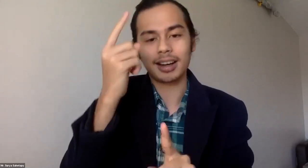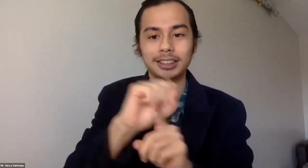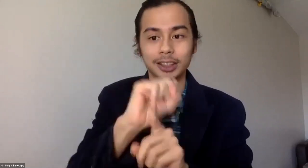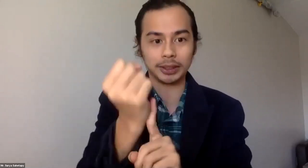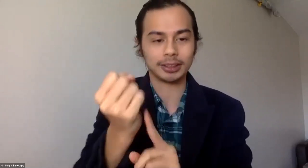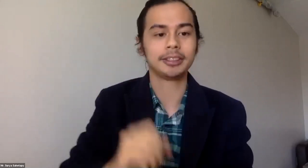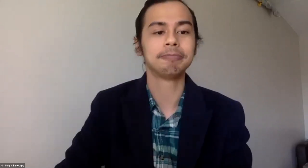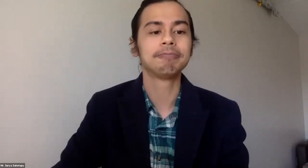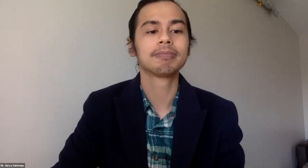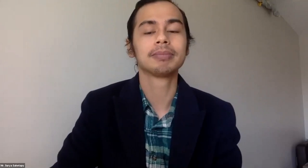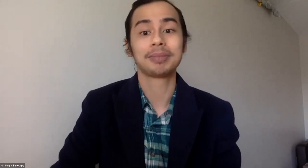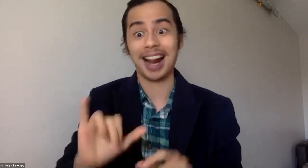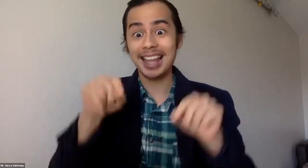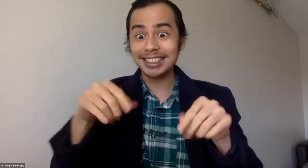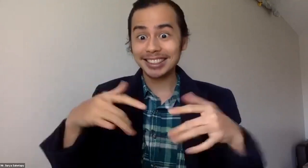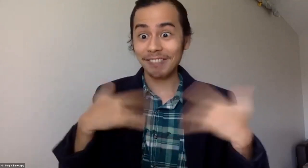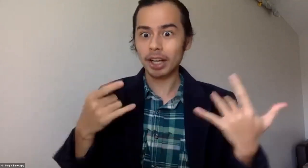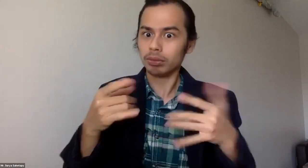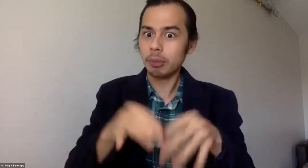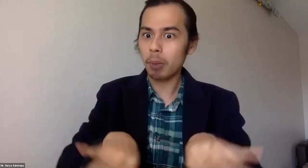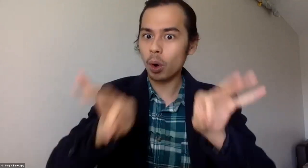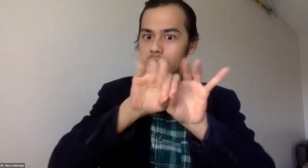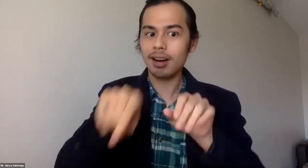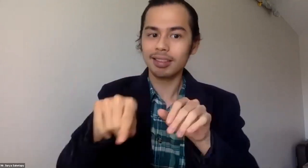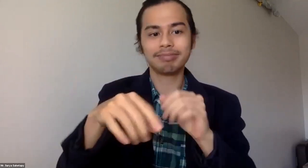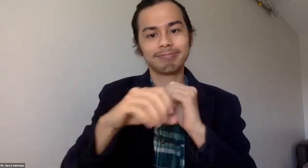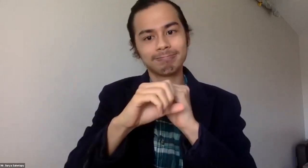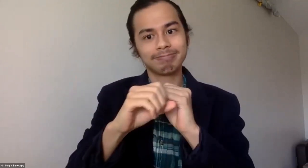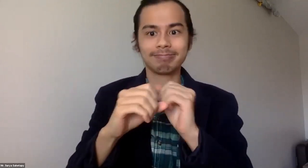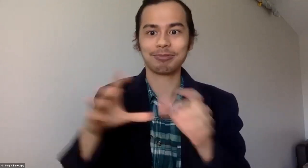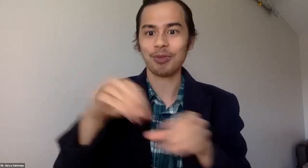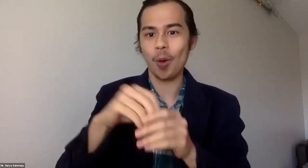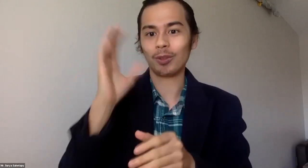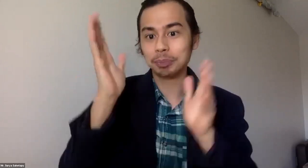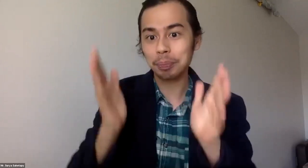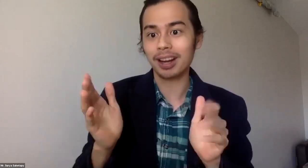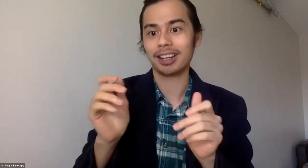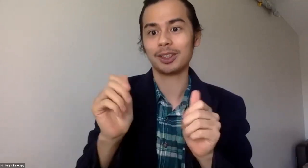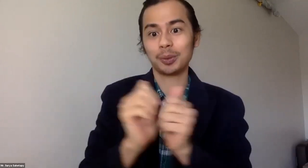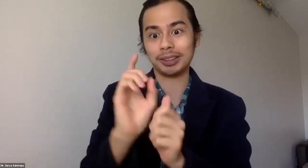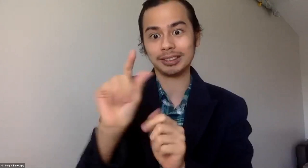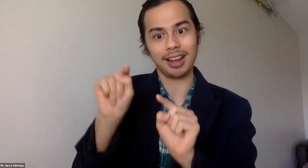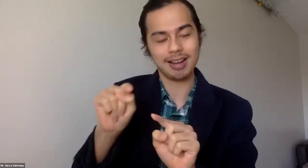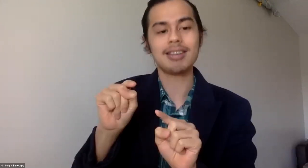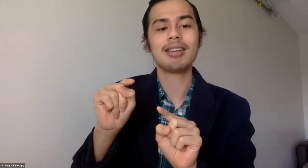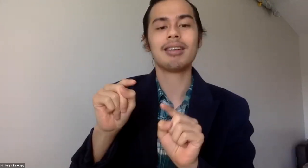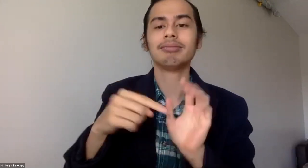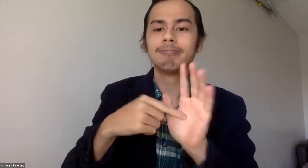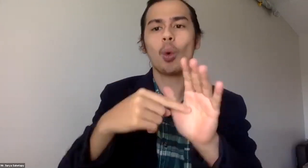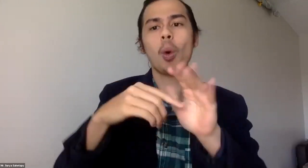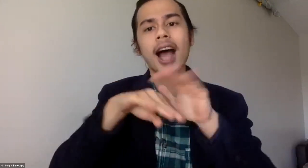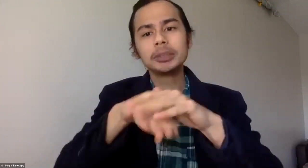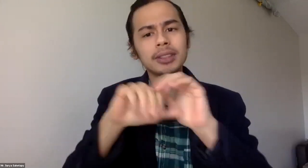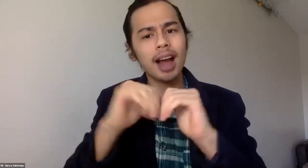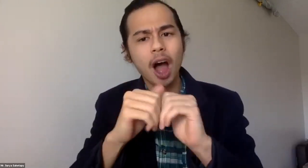disabled people understand what their access needs are in any particular situation. This event is important to help us